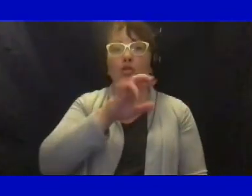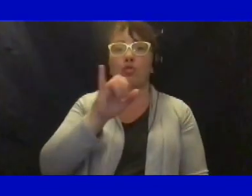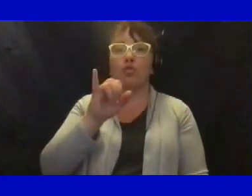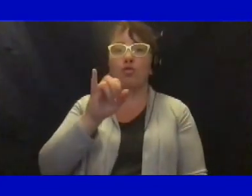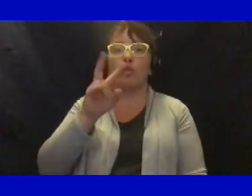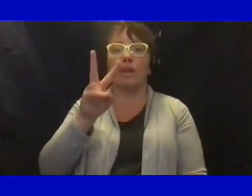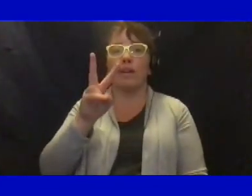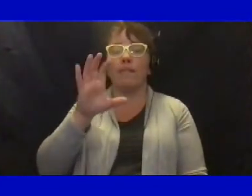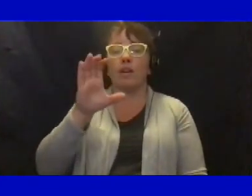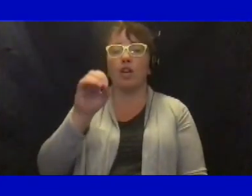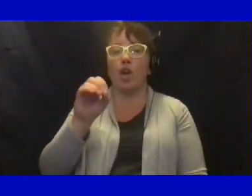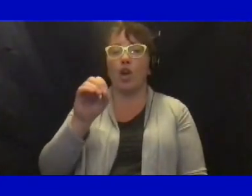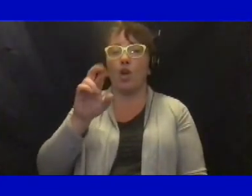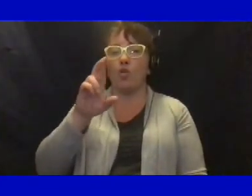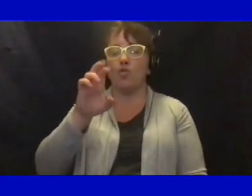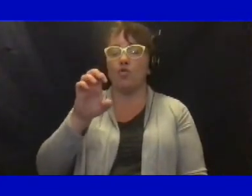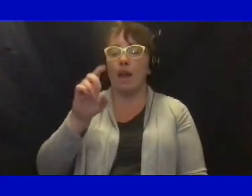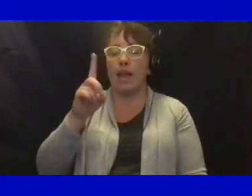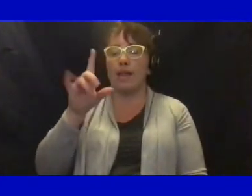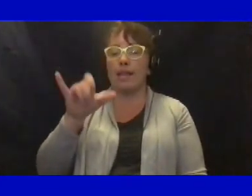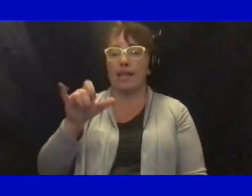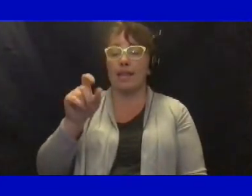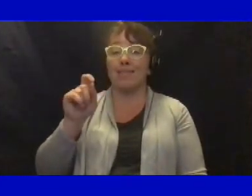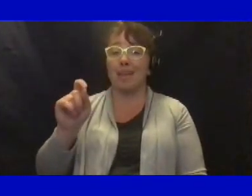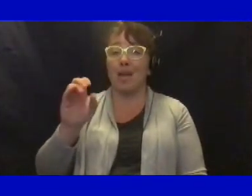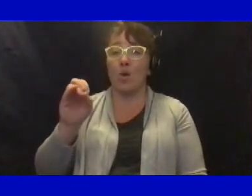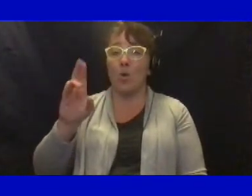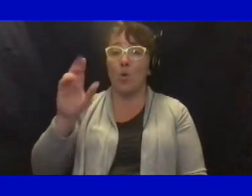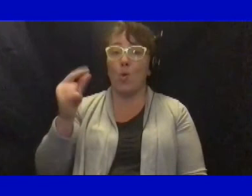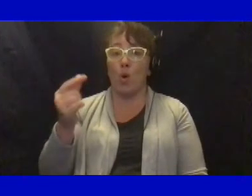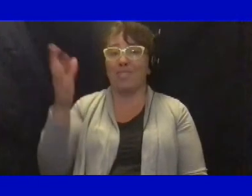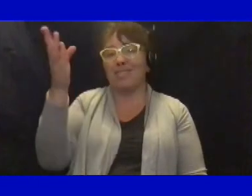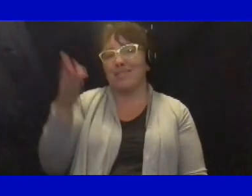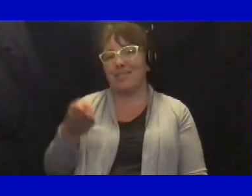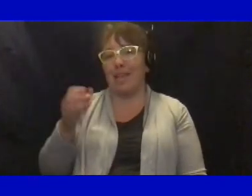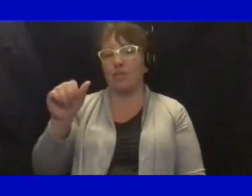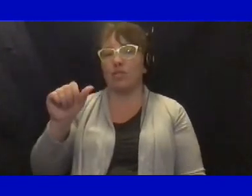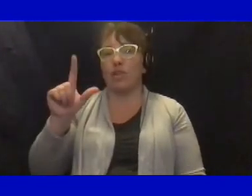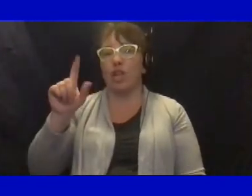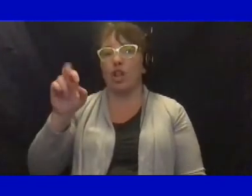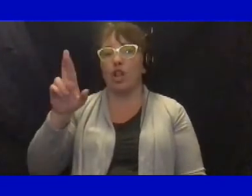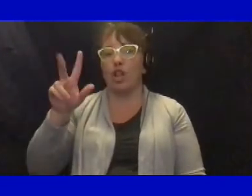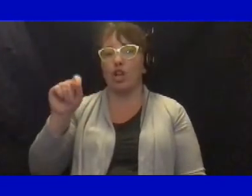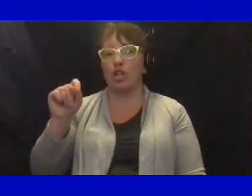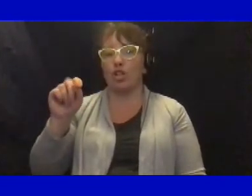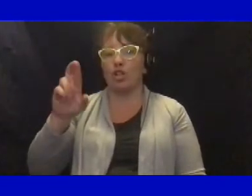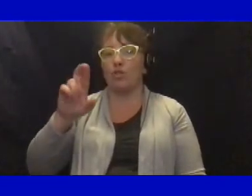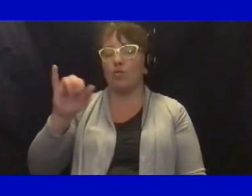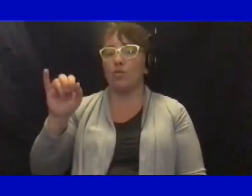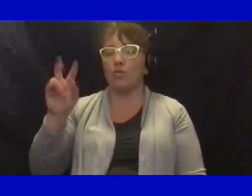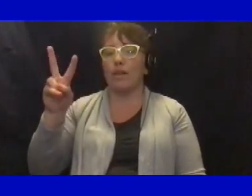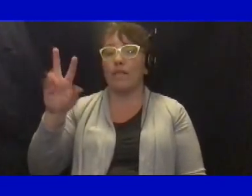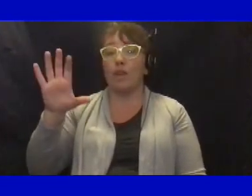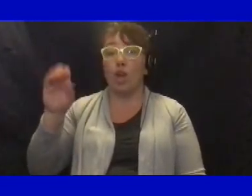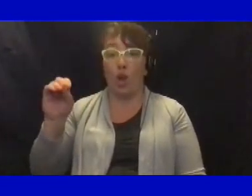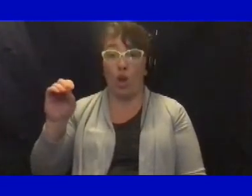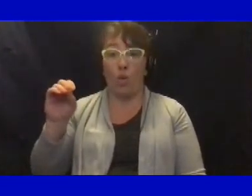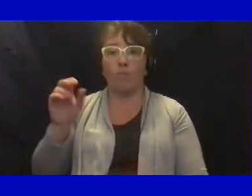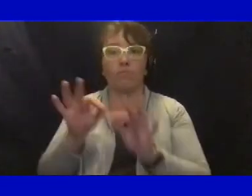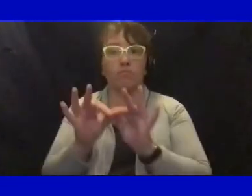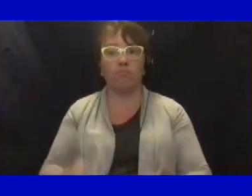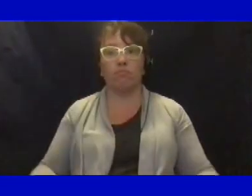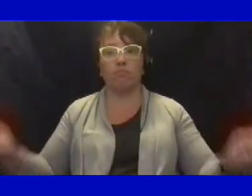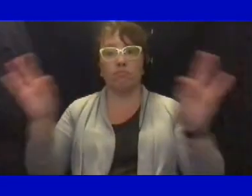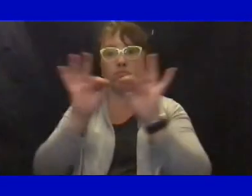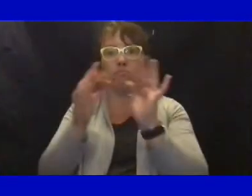rivcoready.org/alertrivco, and you can enroll your cellular phones and your voice over internet, because those are also not tied to a specific address. Enroll those in